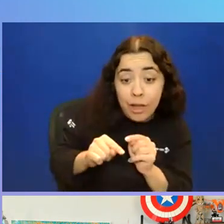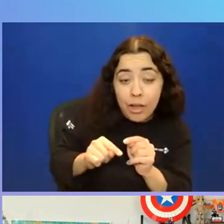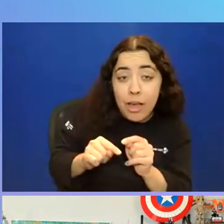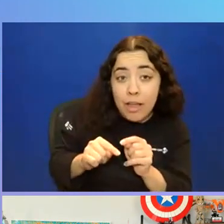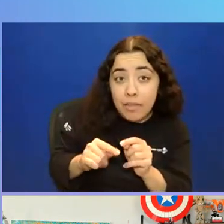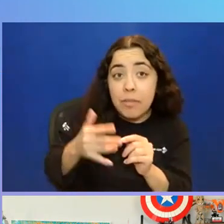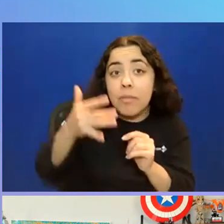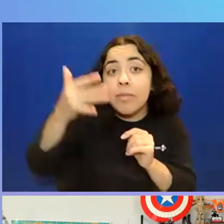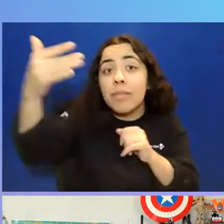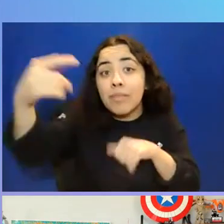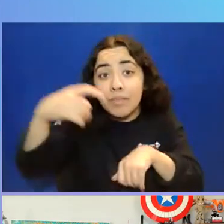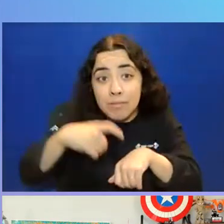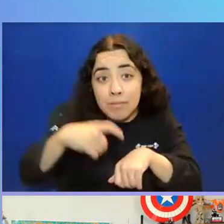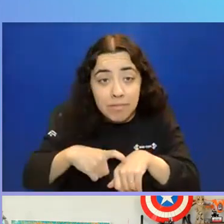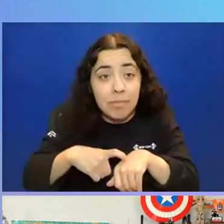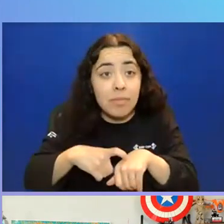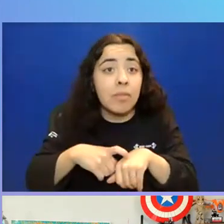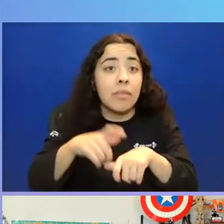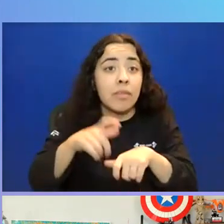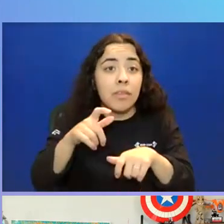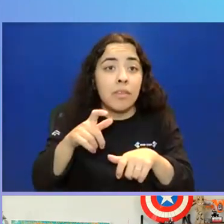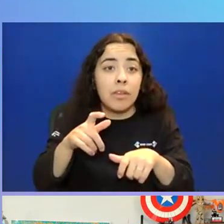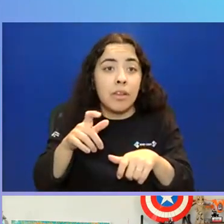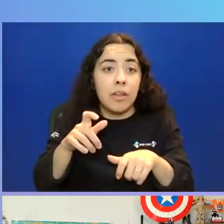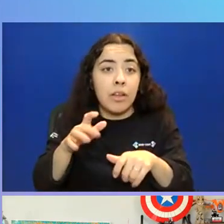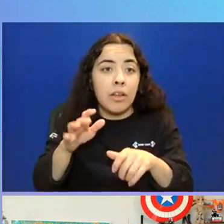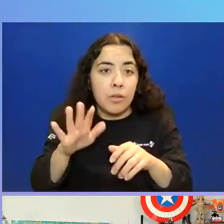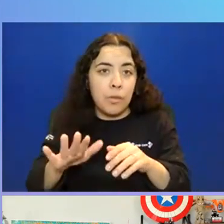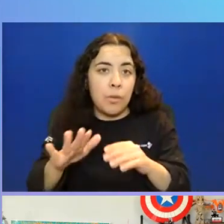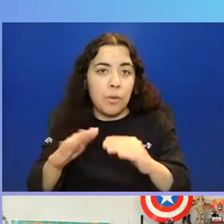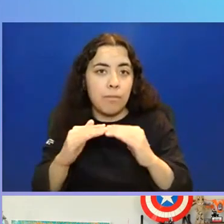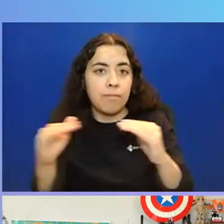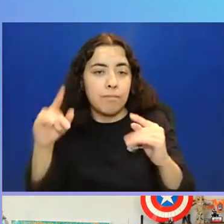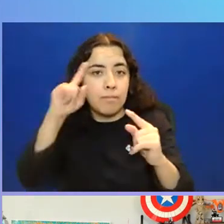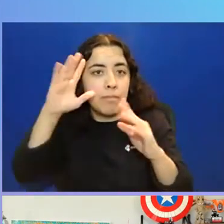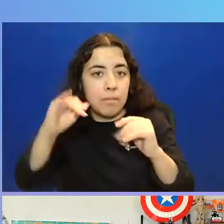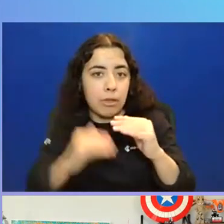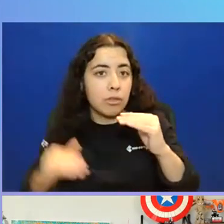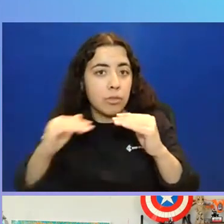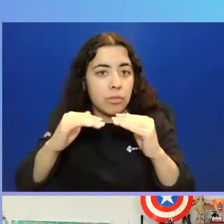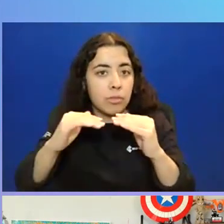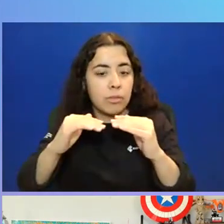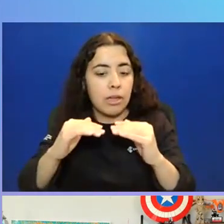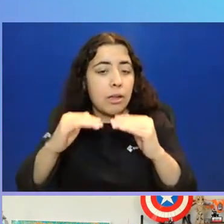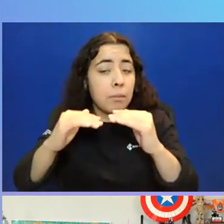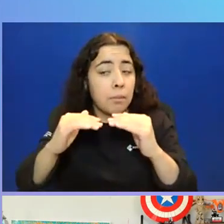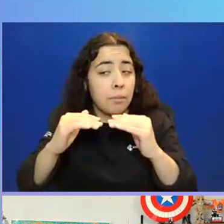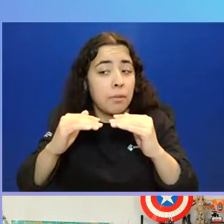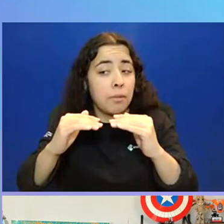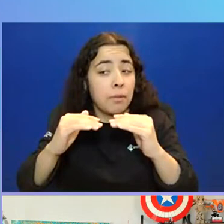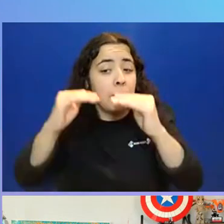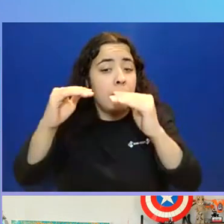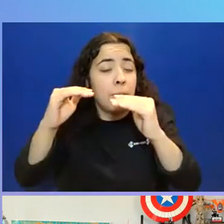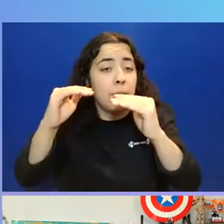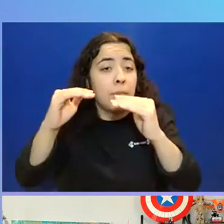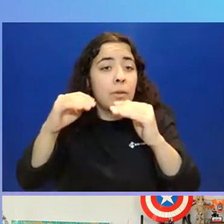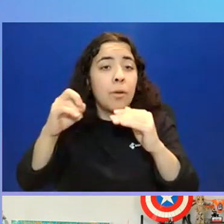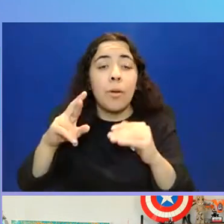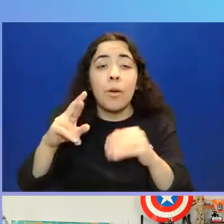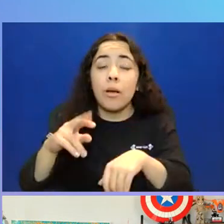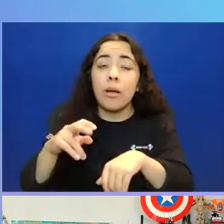over time you can raise your conformance levels or lower your timelines that you expect issues to be